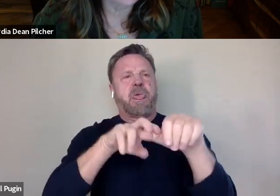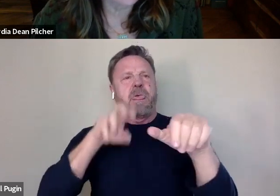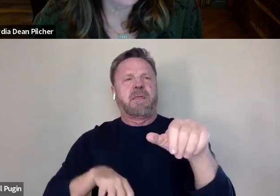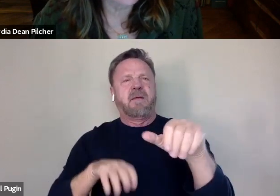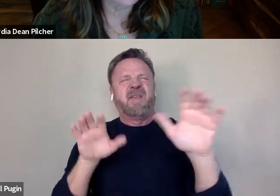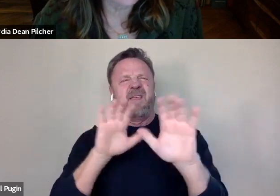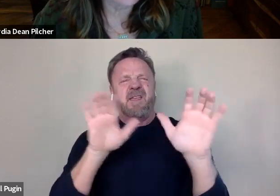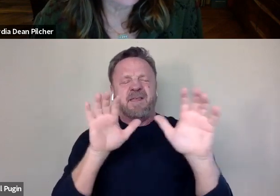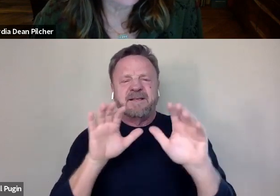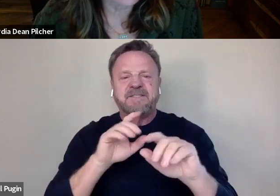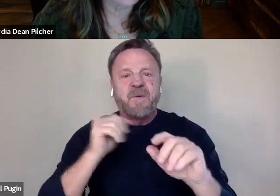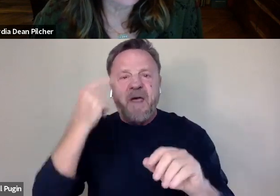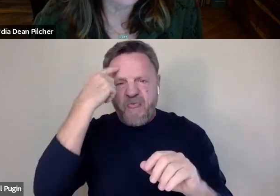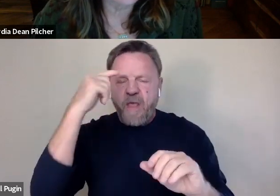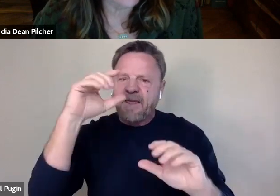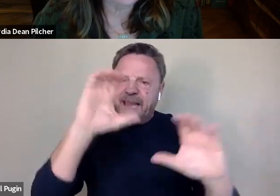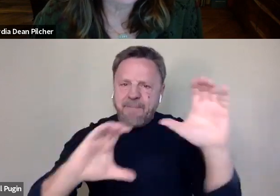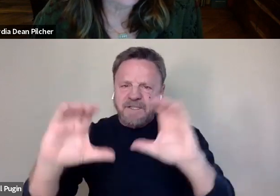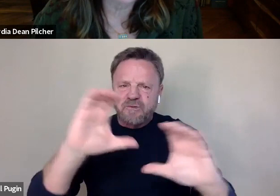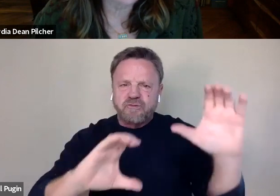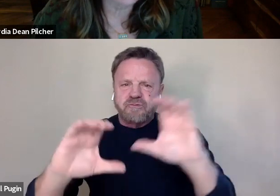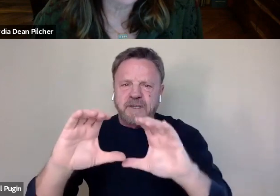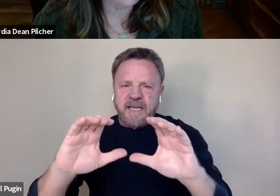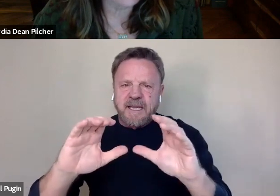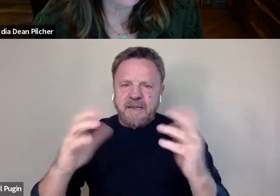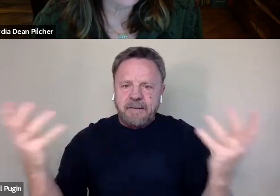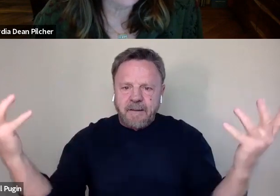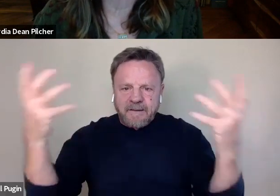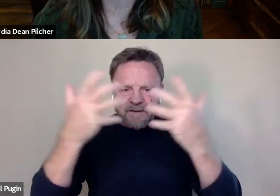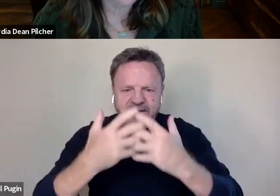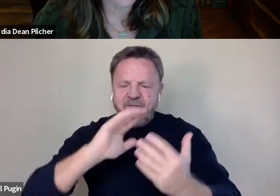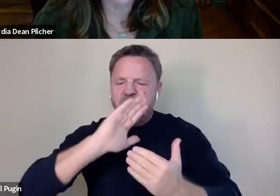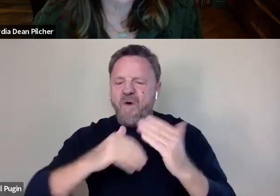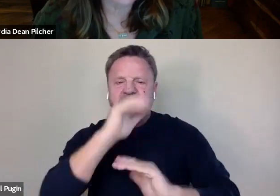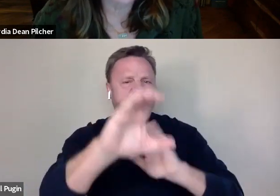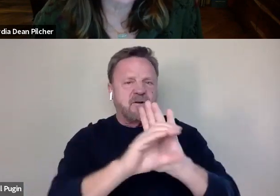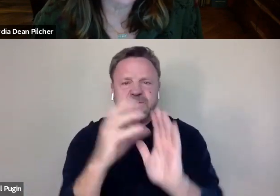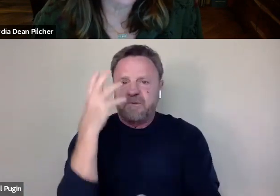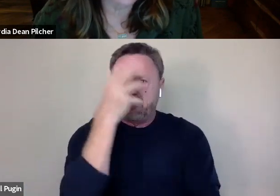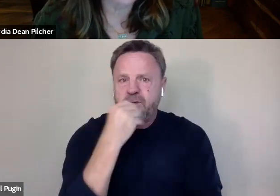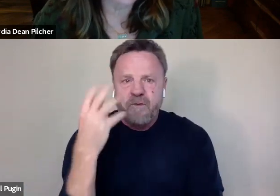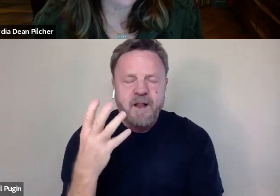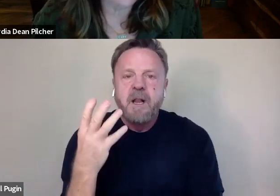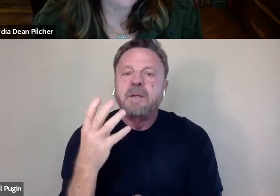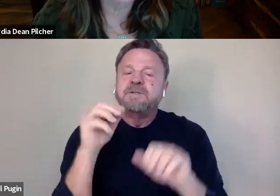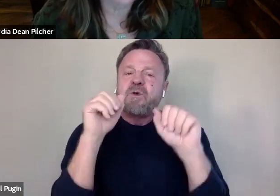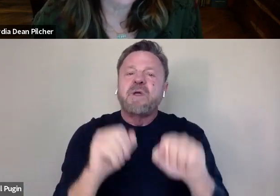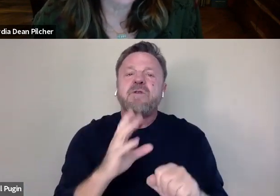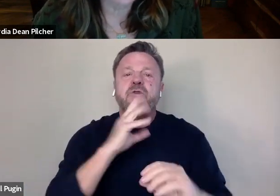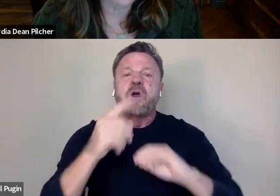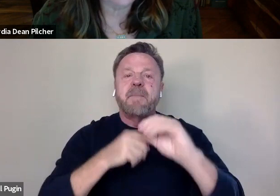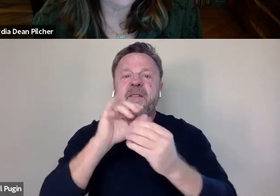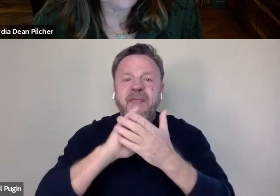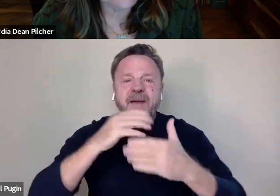the chemistry between all the characters was beautiful. So can you talk about that process and